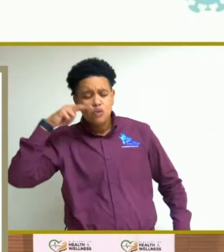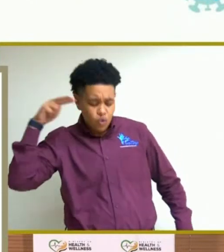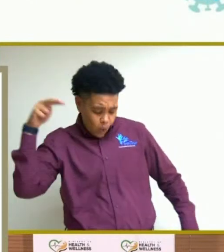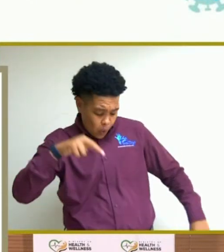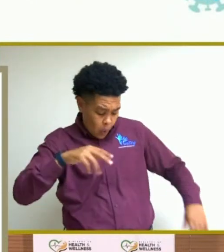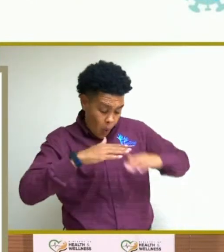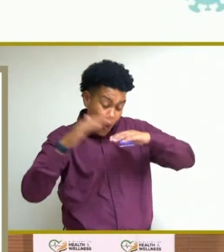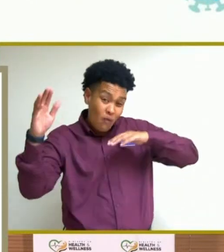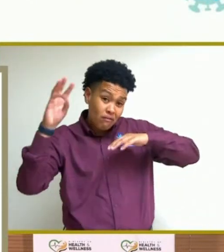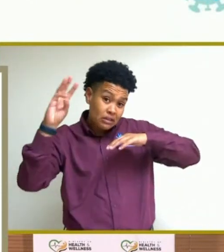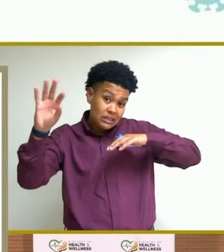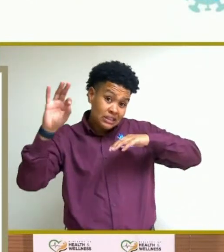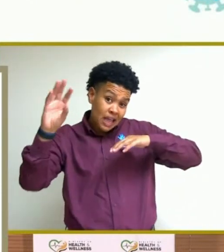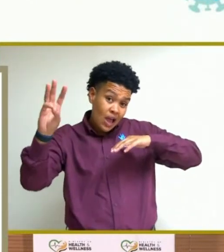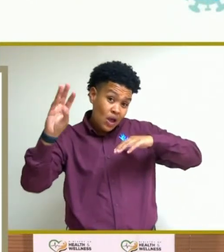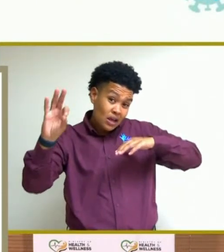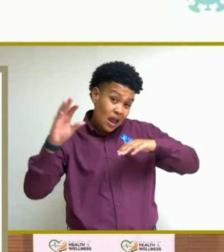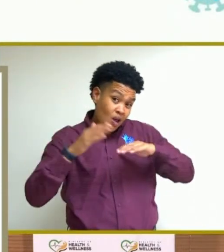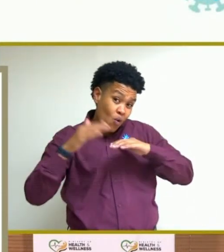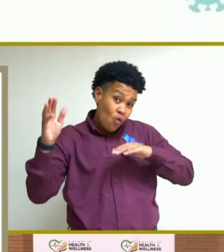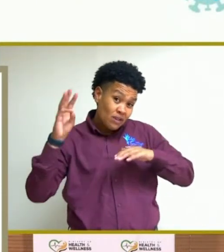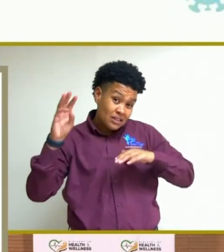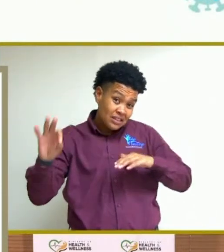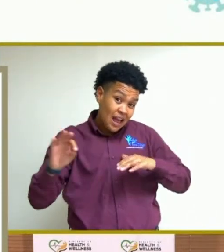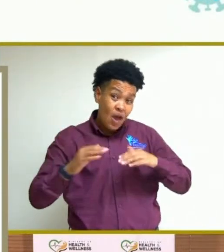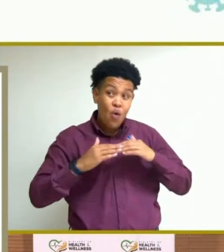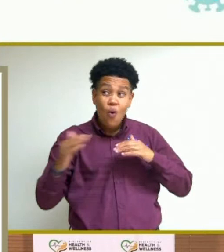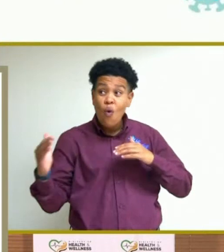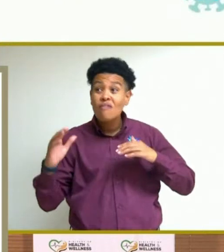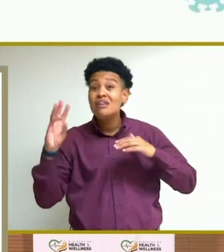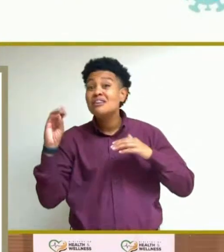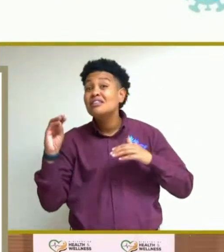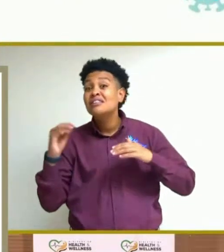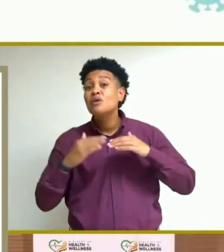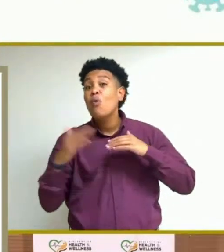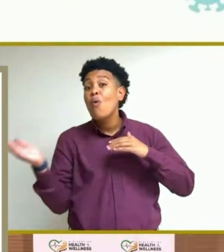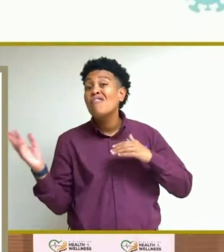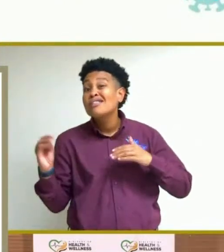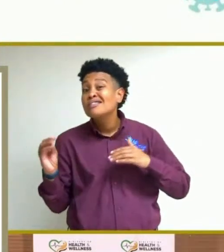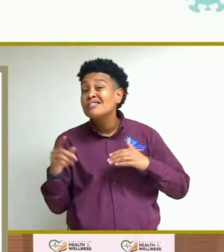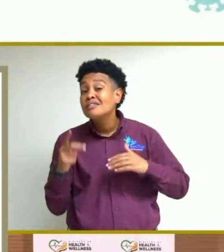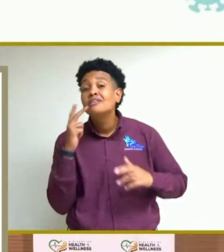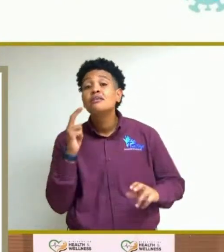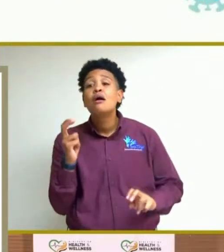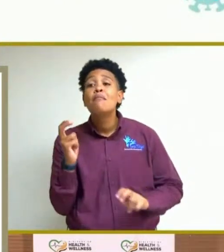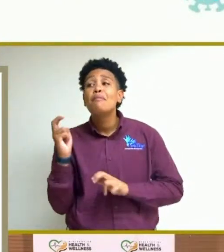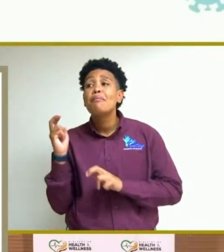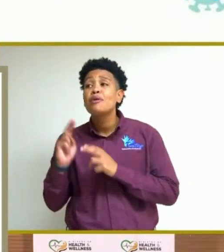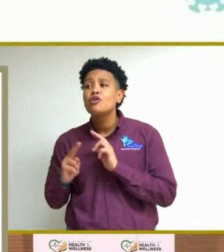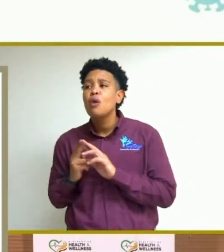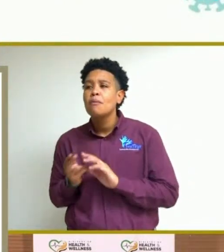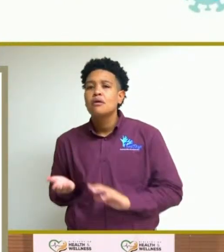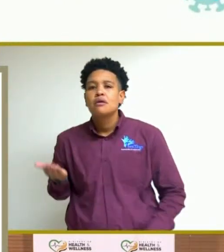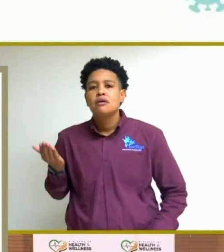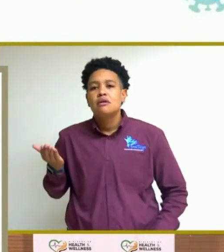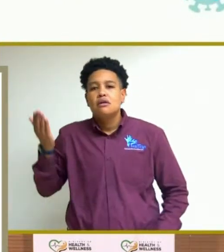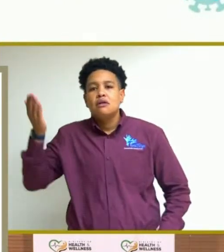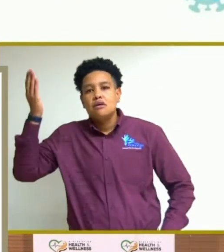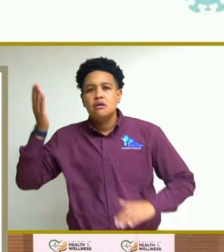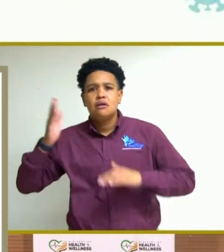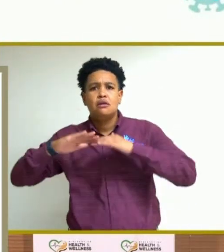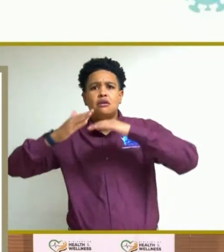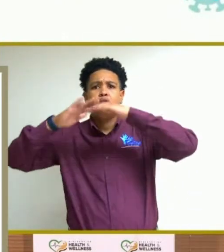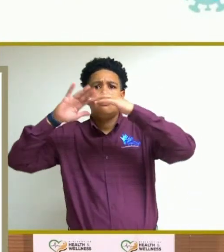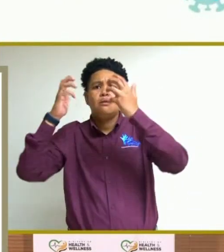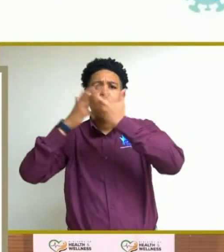over 69, over 60 age groups, you will see that the case fatality rates are high. So